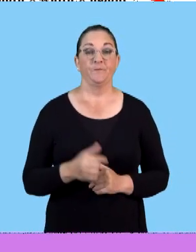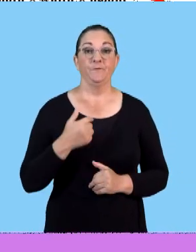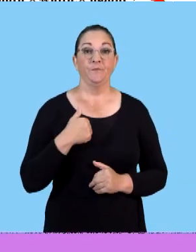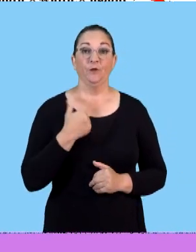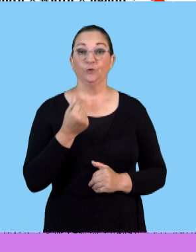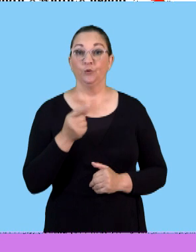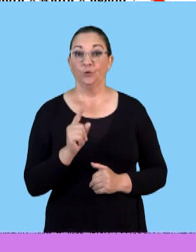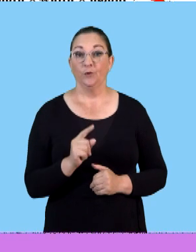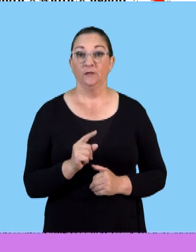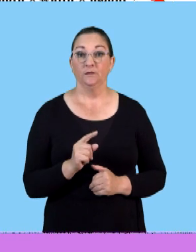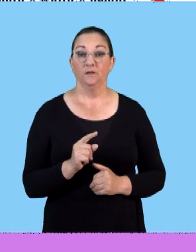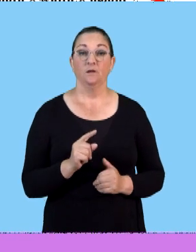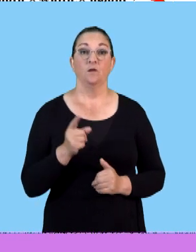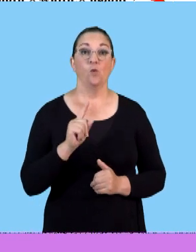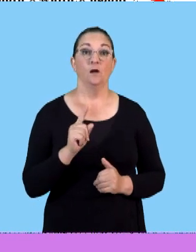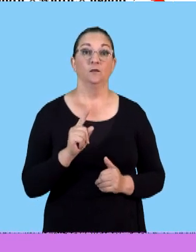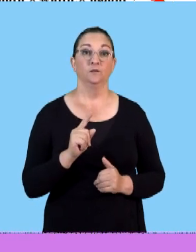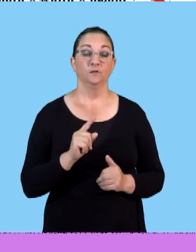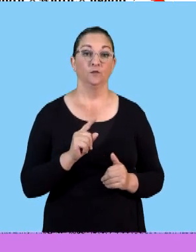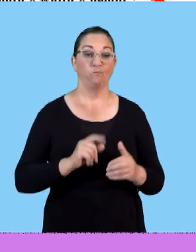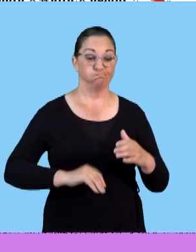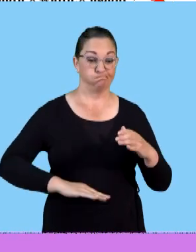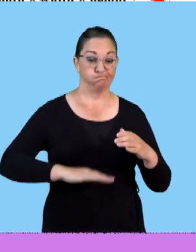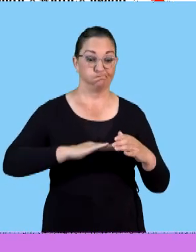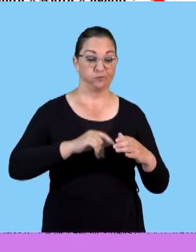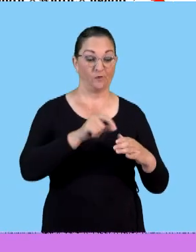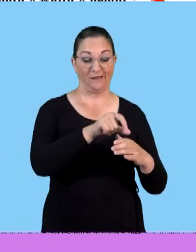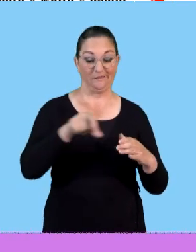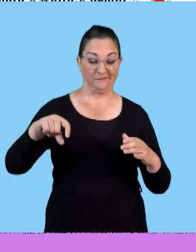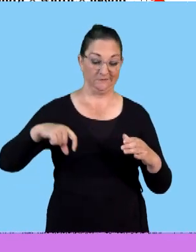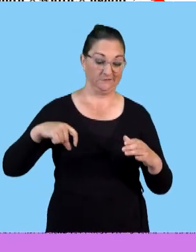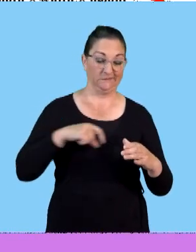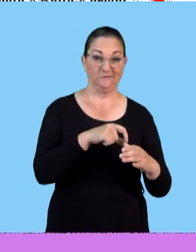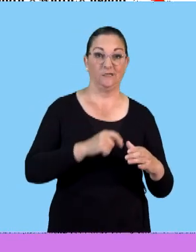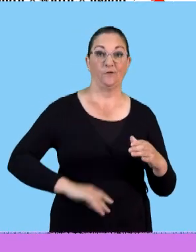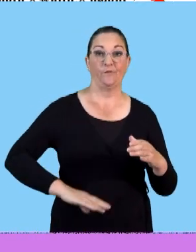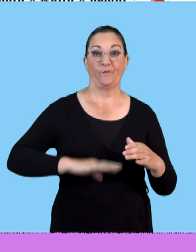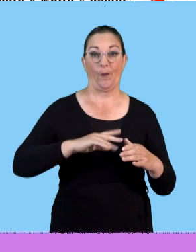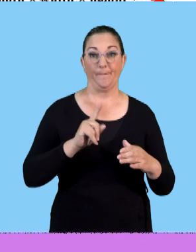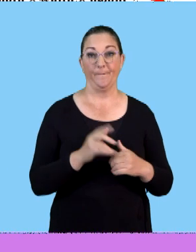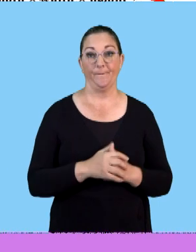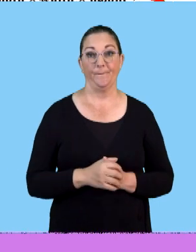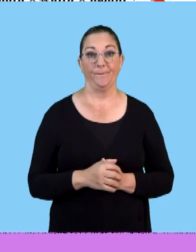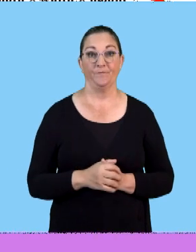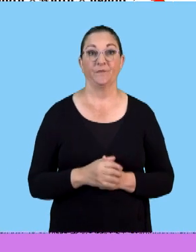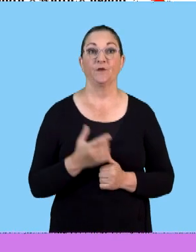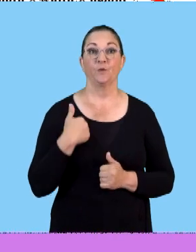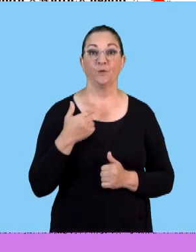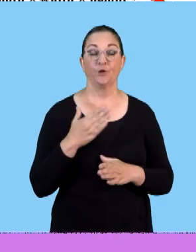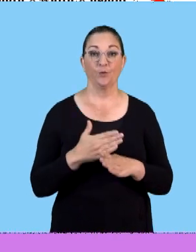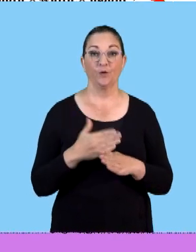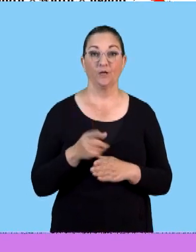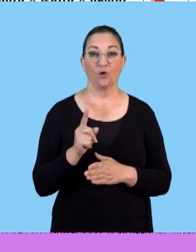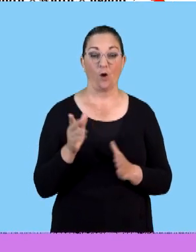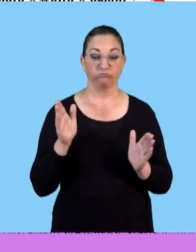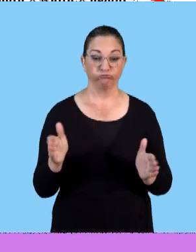now? I will go and look at the volume, basically the exterior volume, right? And now I'll see we are working